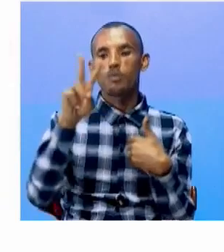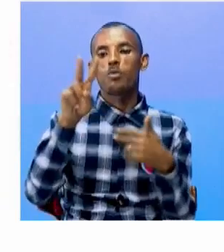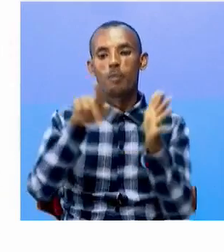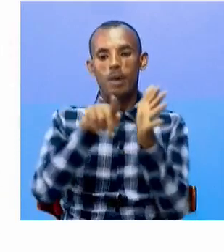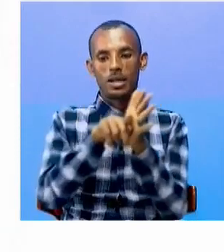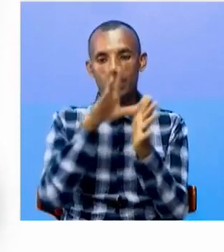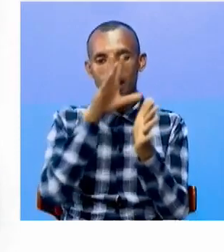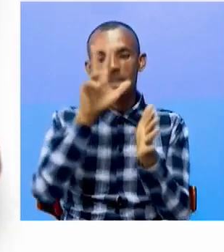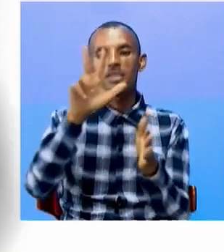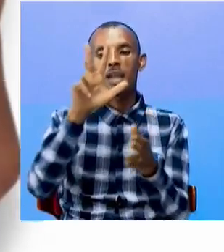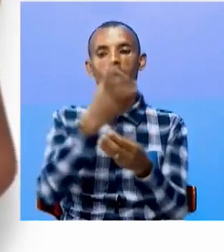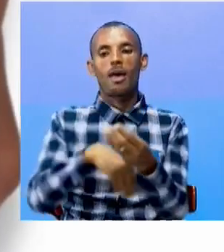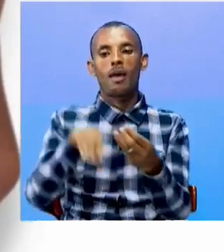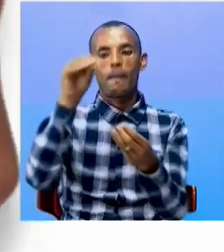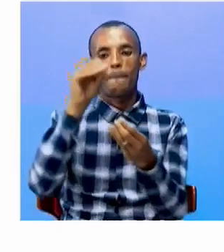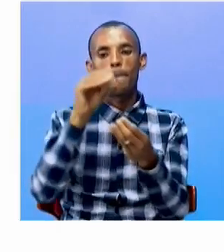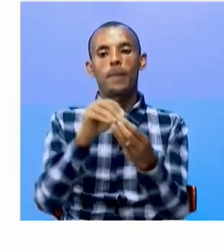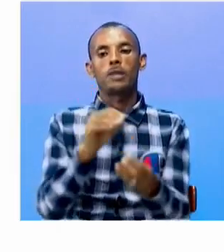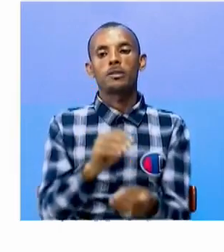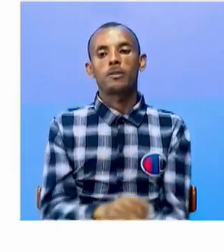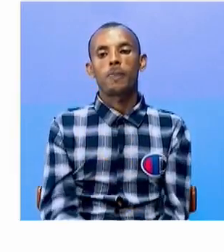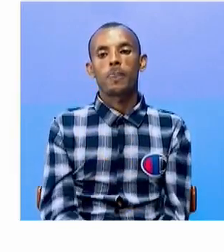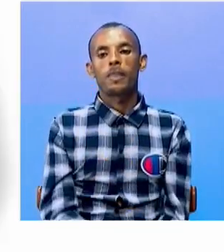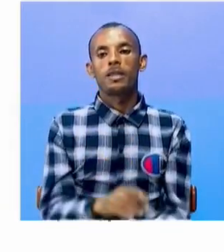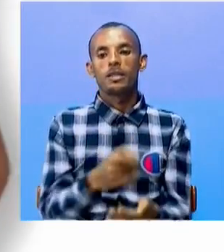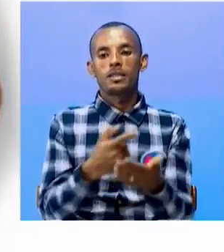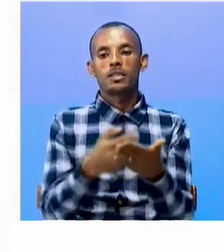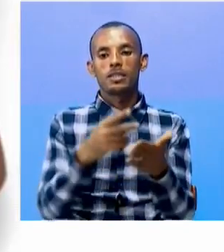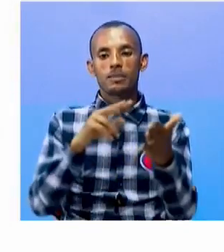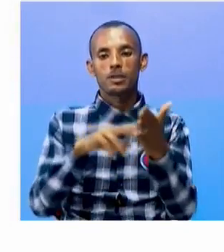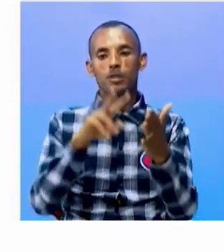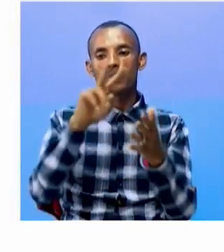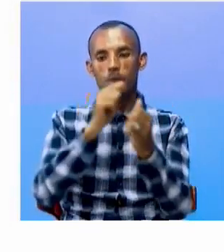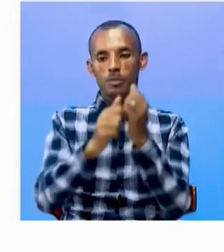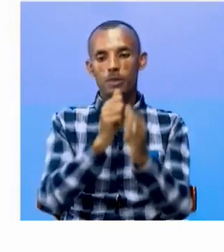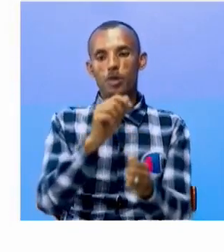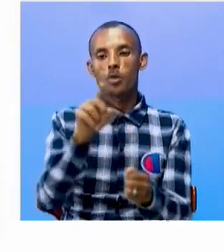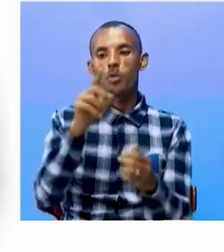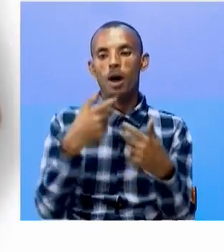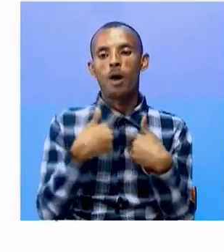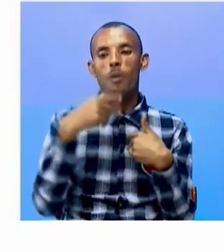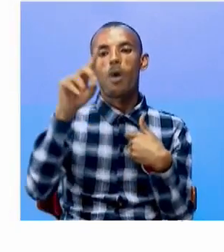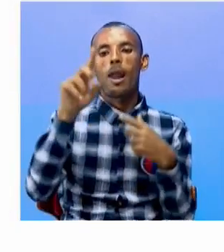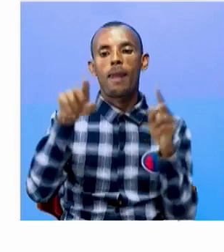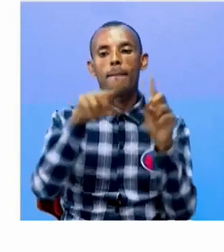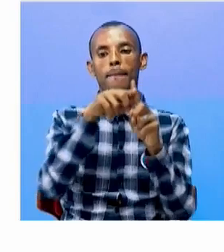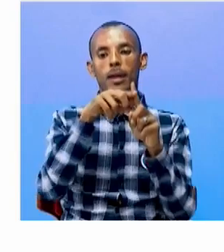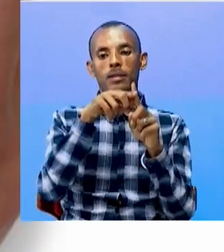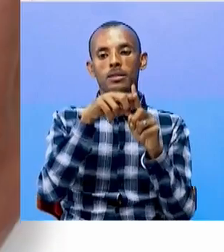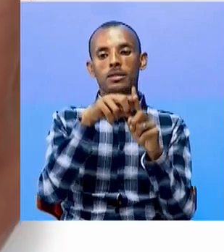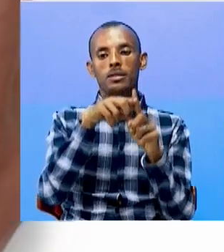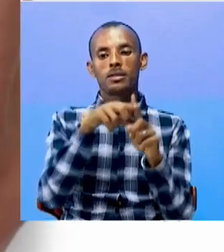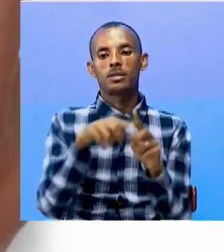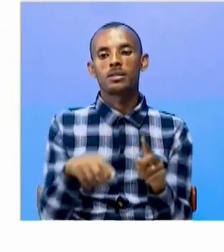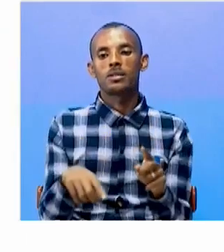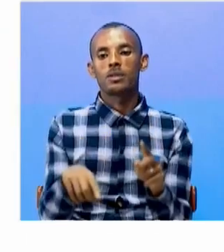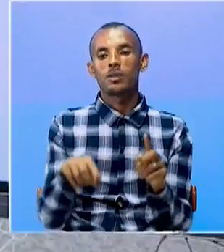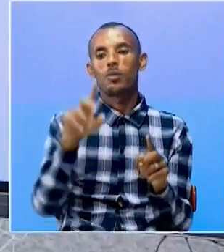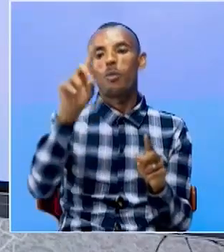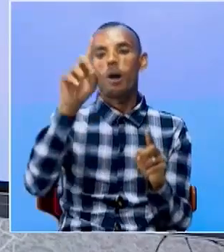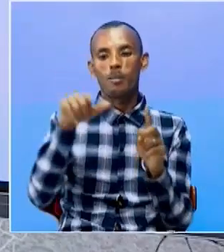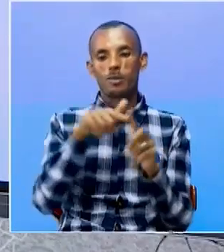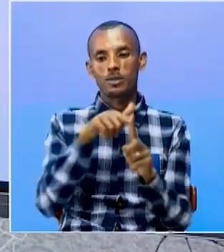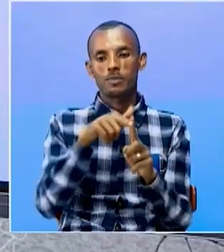3 plus. So these two cancel out, you have 1. So only positive, 1